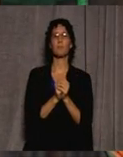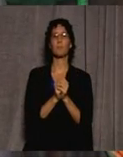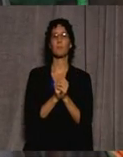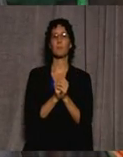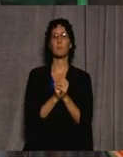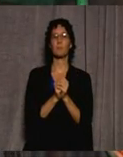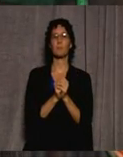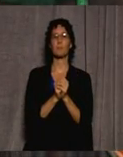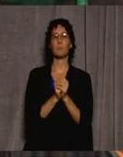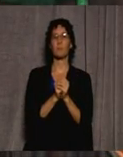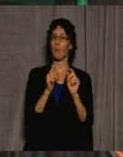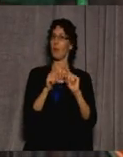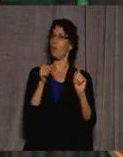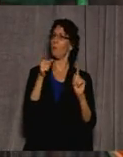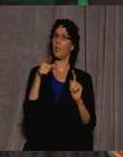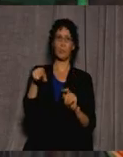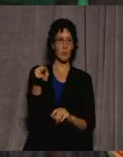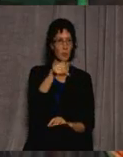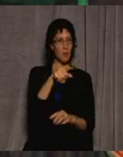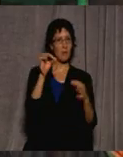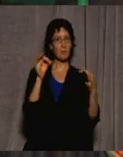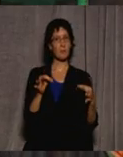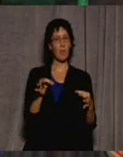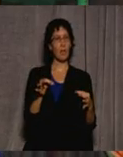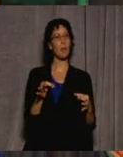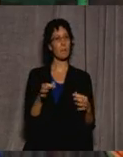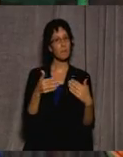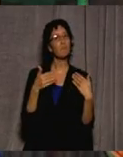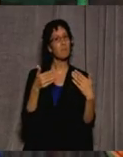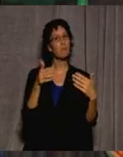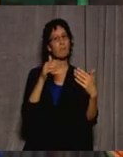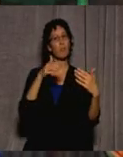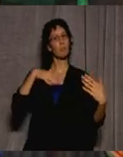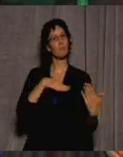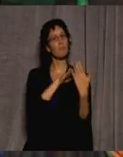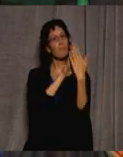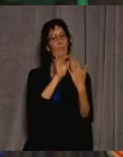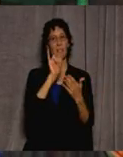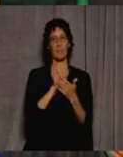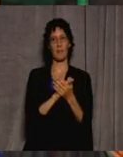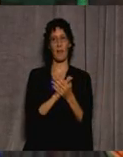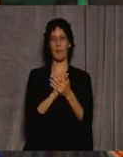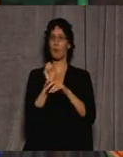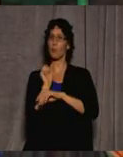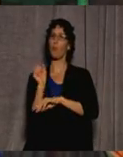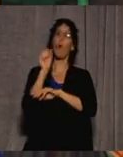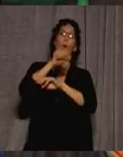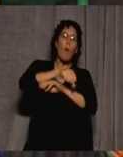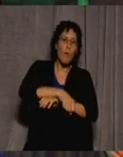face that, to overcome all obstacles,